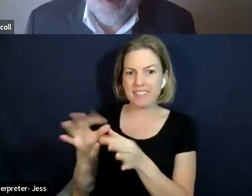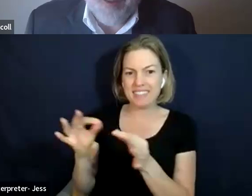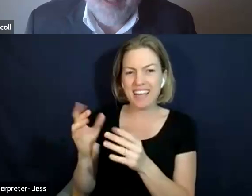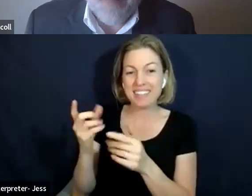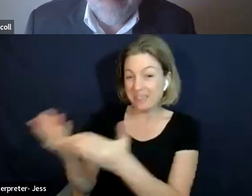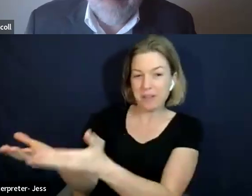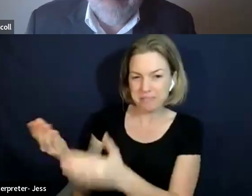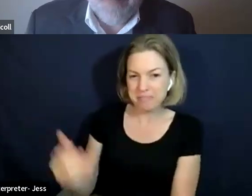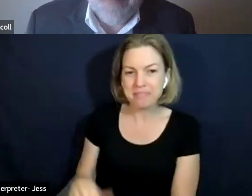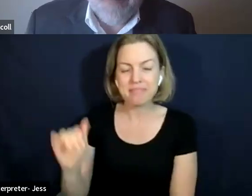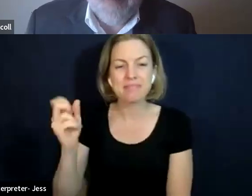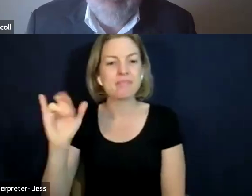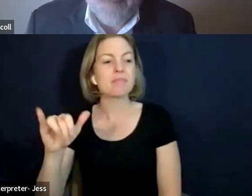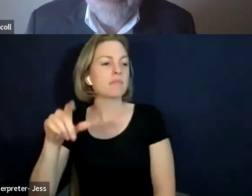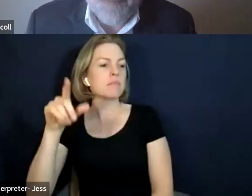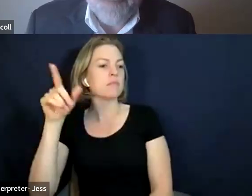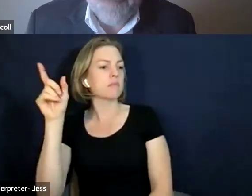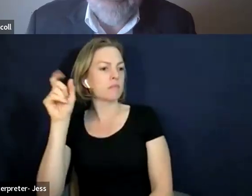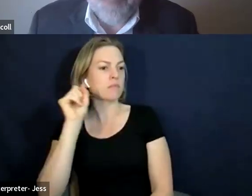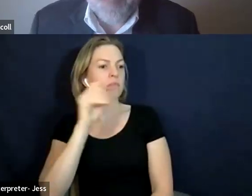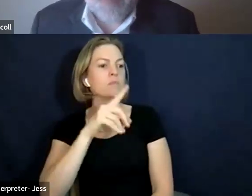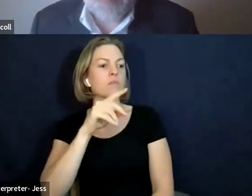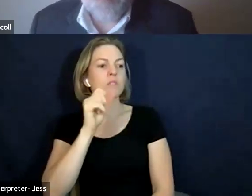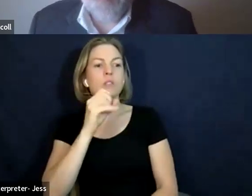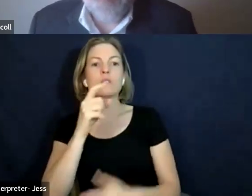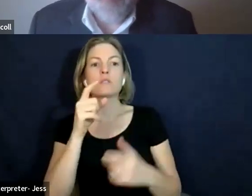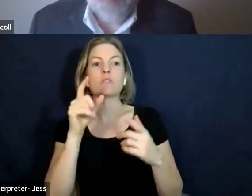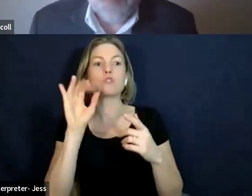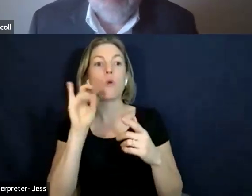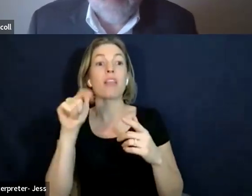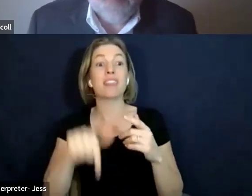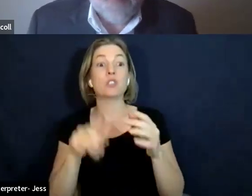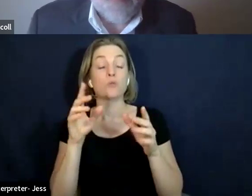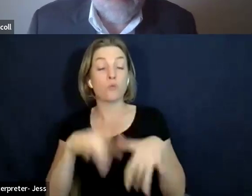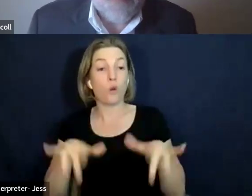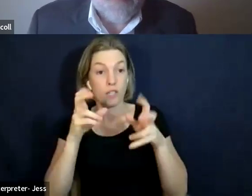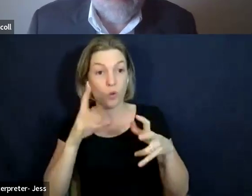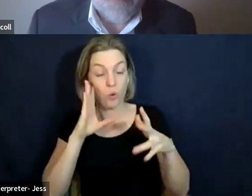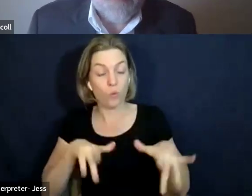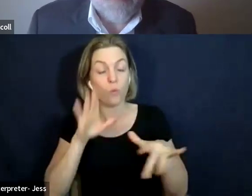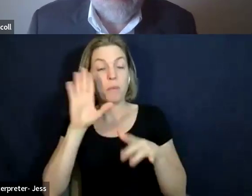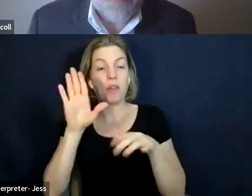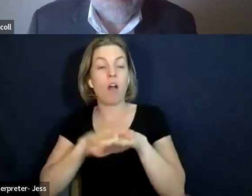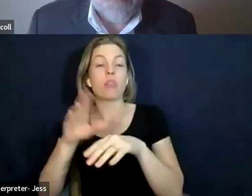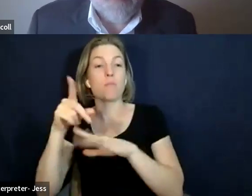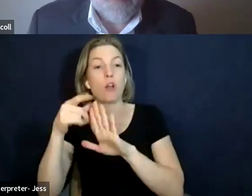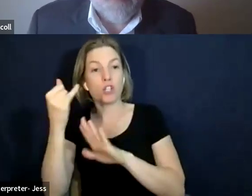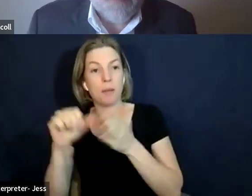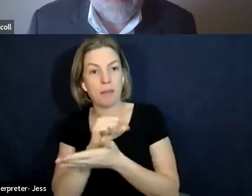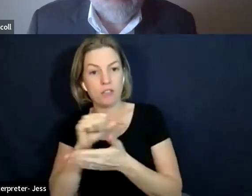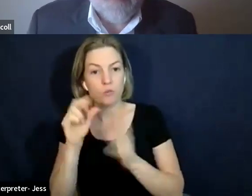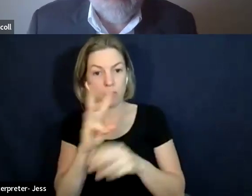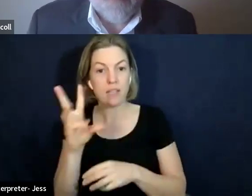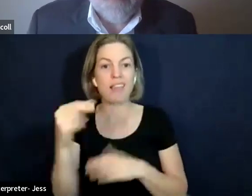Go right ahead. Yeah. So Joel, first, this recording will be placed on the project page website as well as the slides. And we'll also